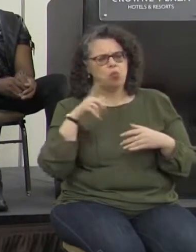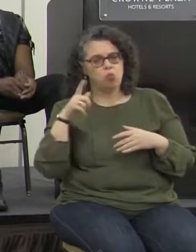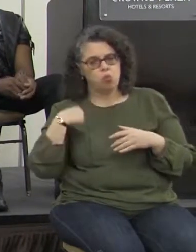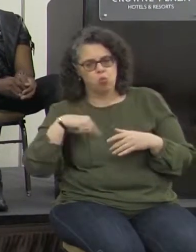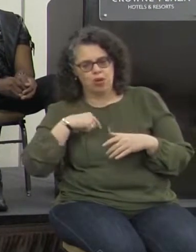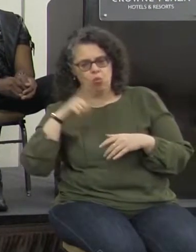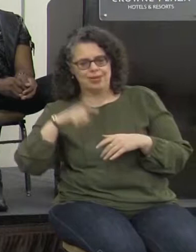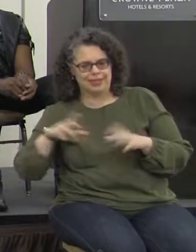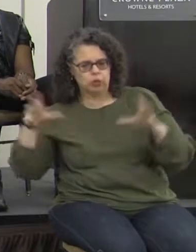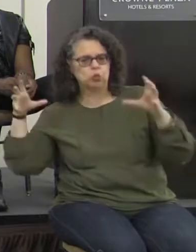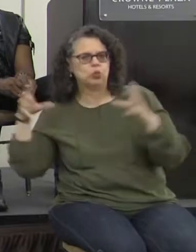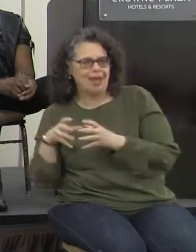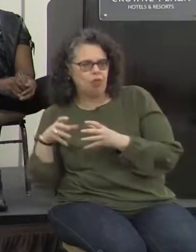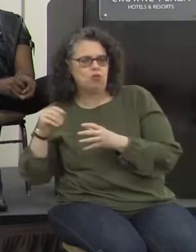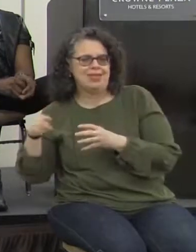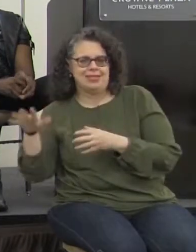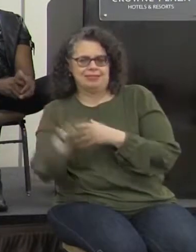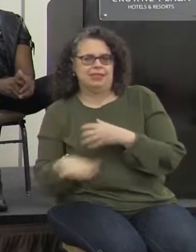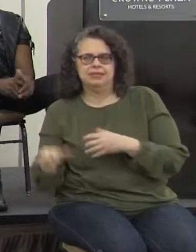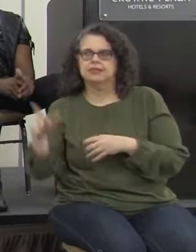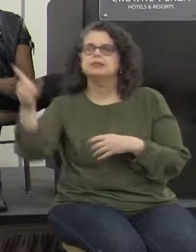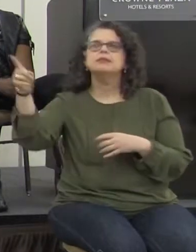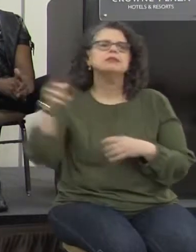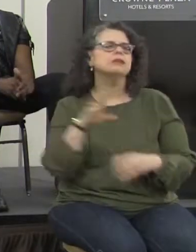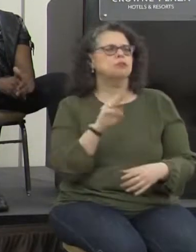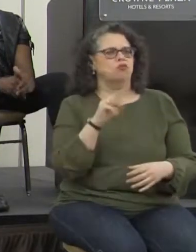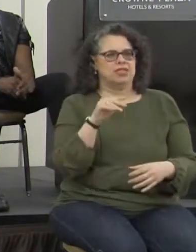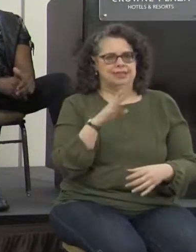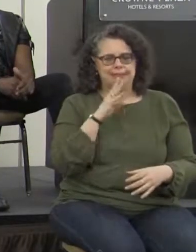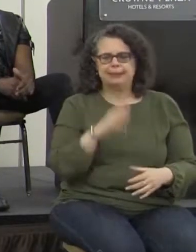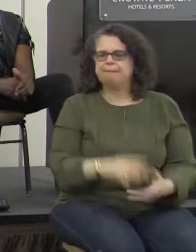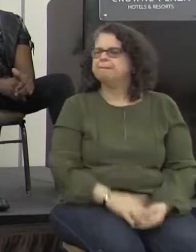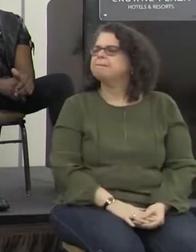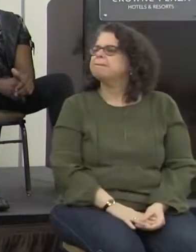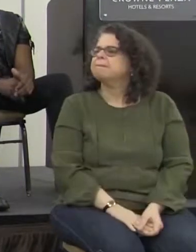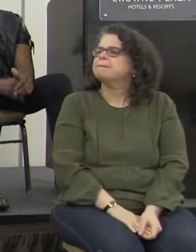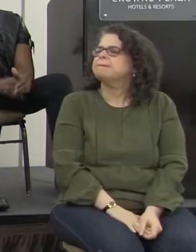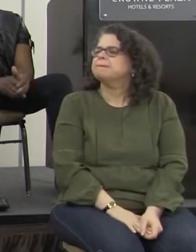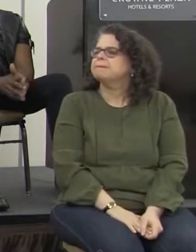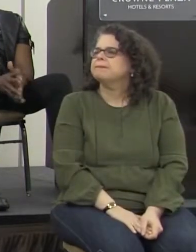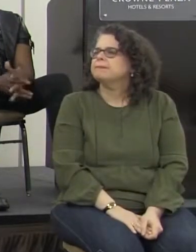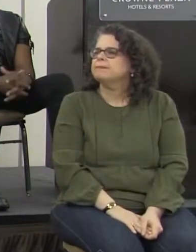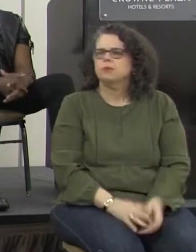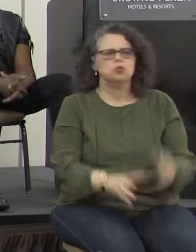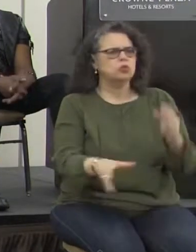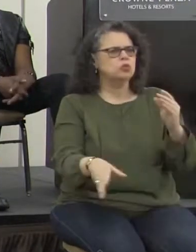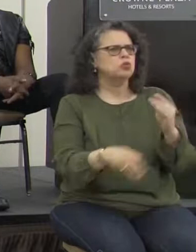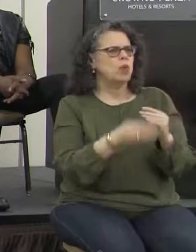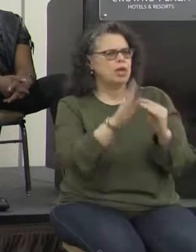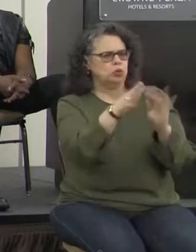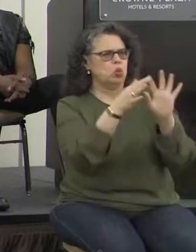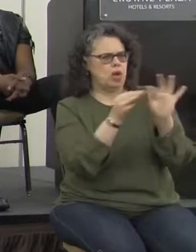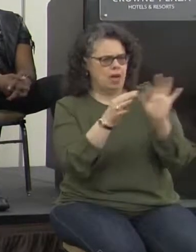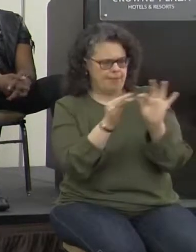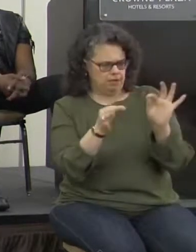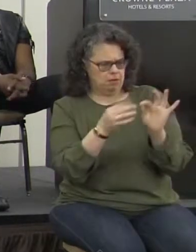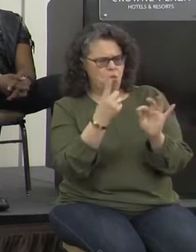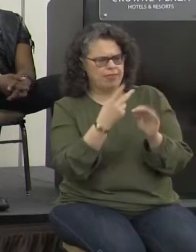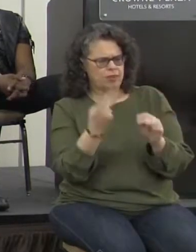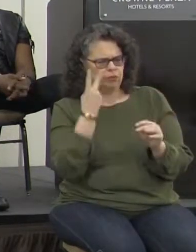in these spaces. Yeah, one thing that we've seen, and it's piggybacking on your comment,